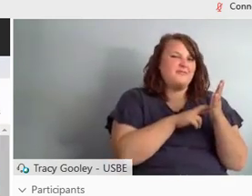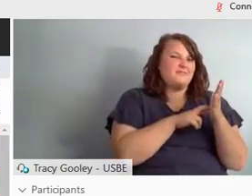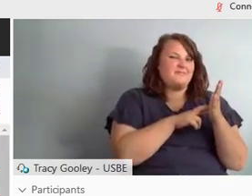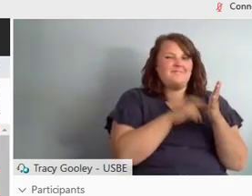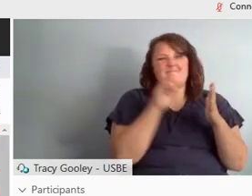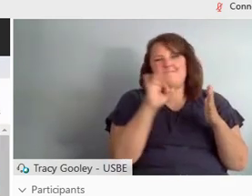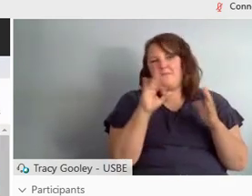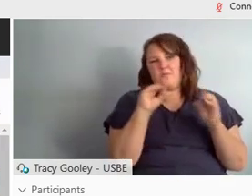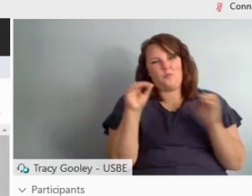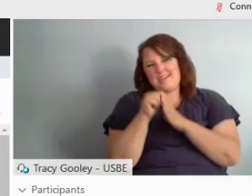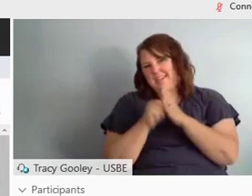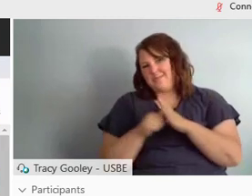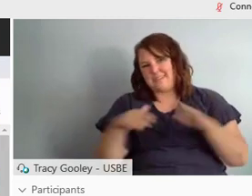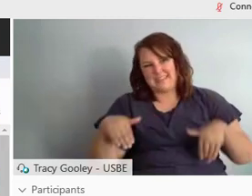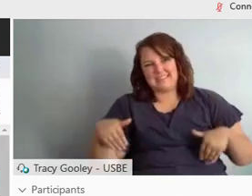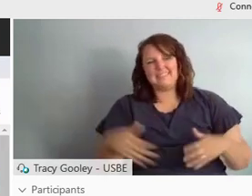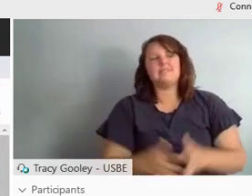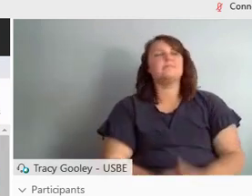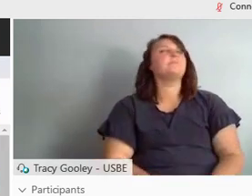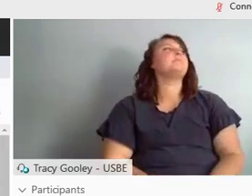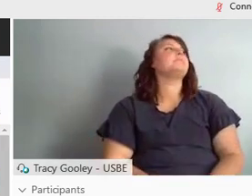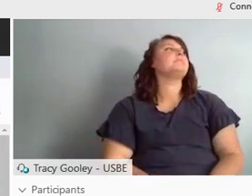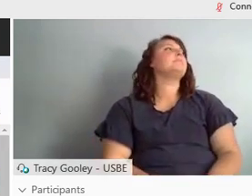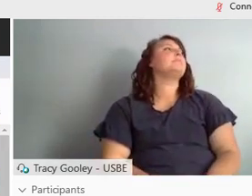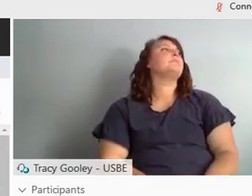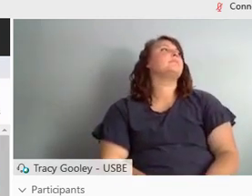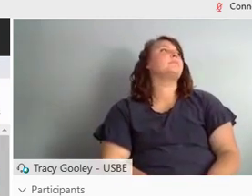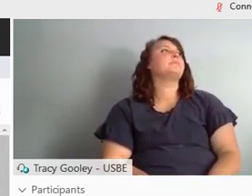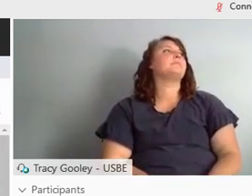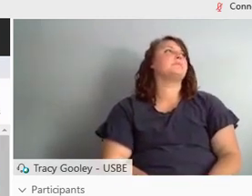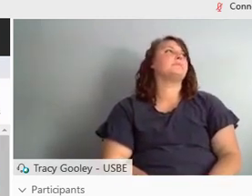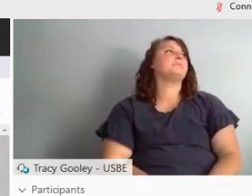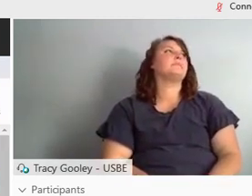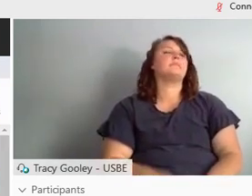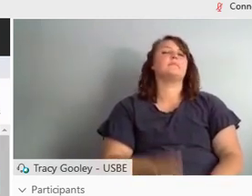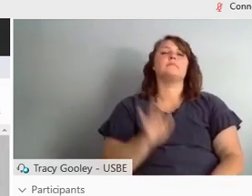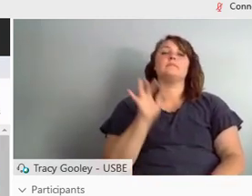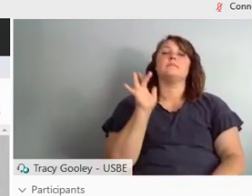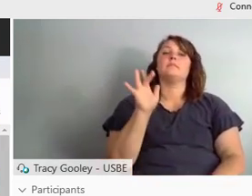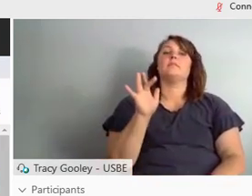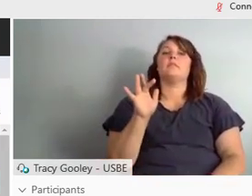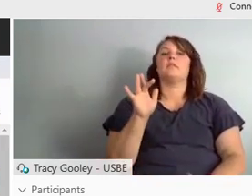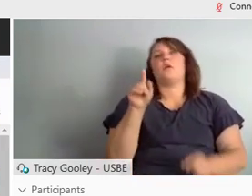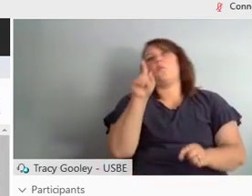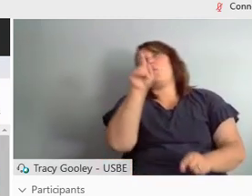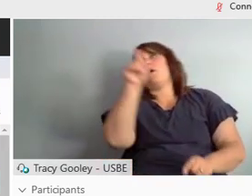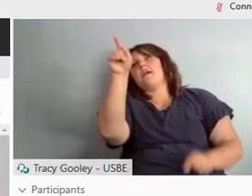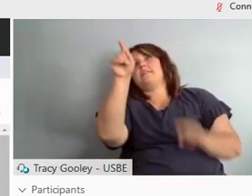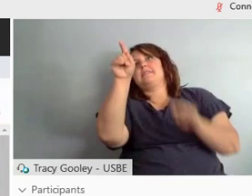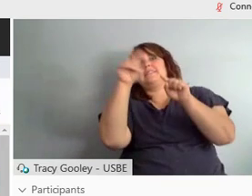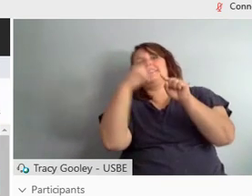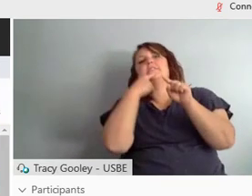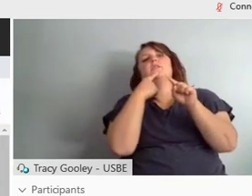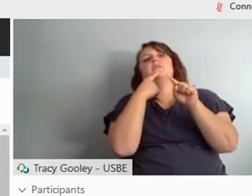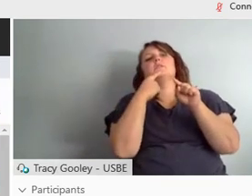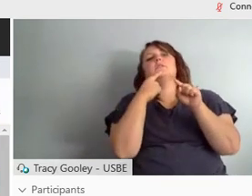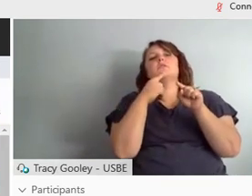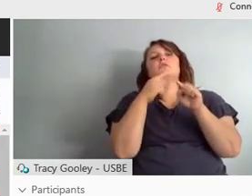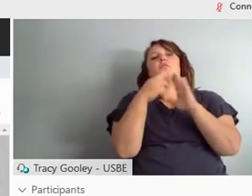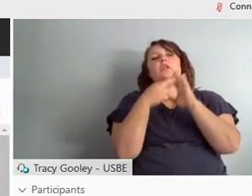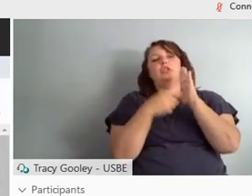register for the Data Gateway. You'll do that by clicking on the top right-hand corner where it